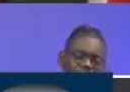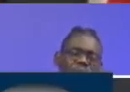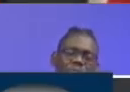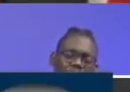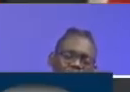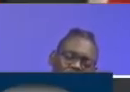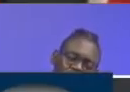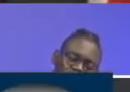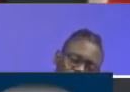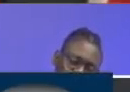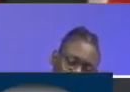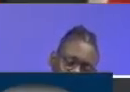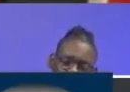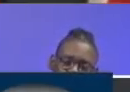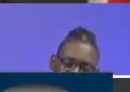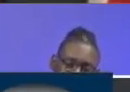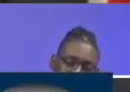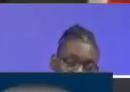because we